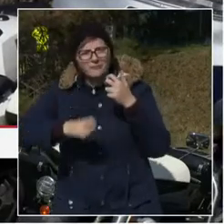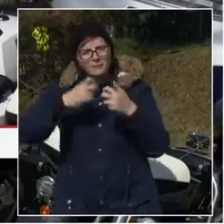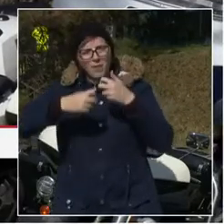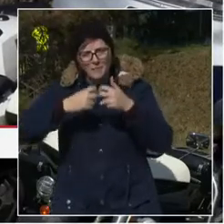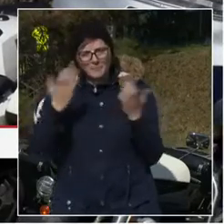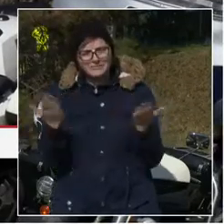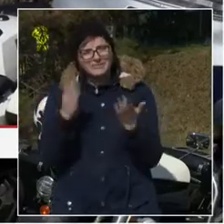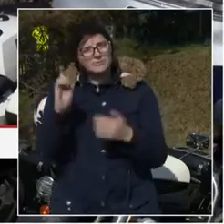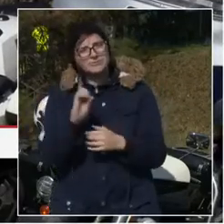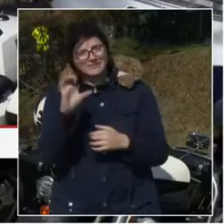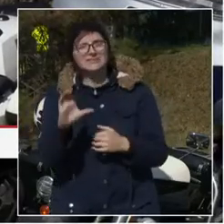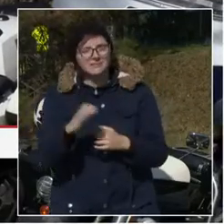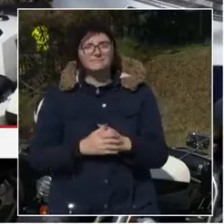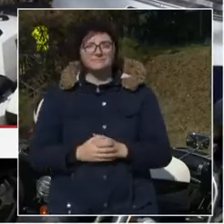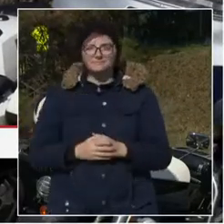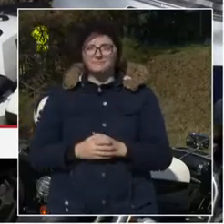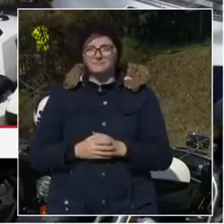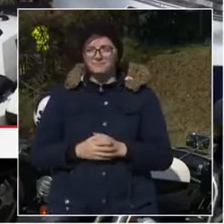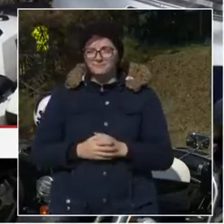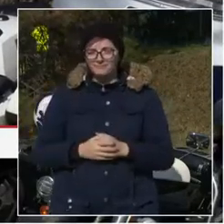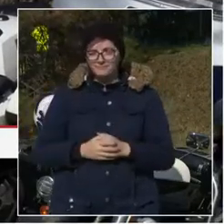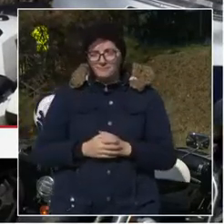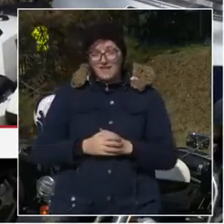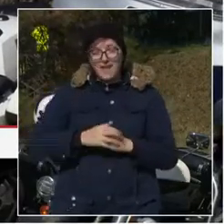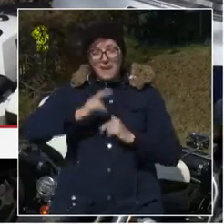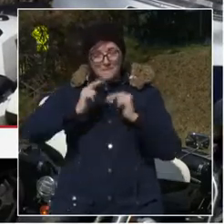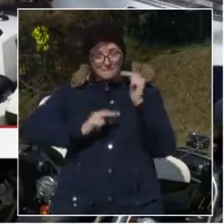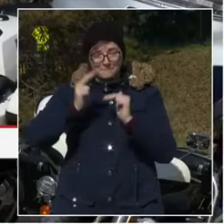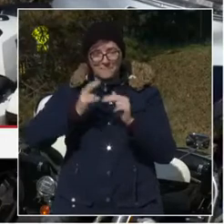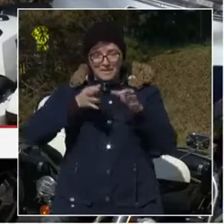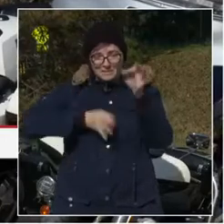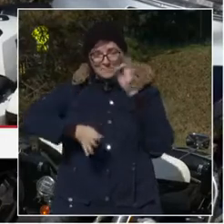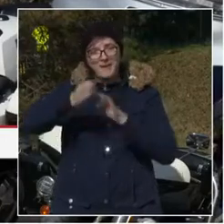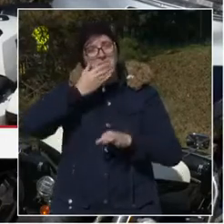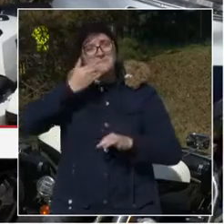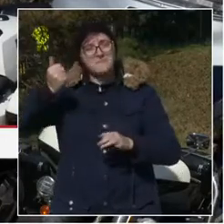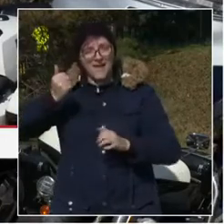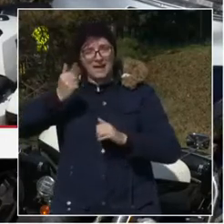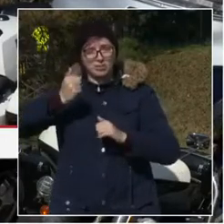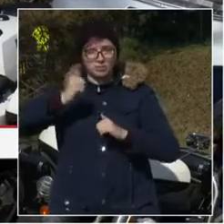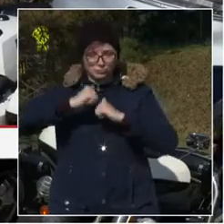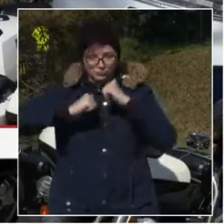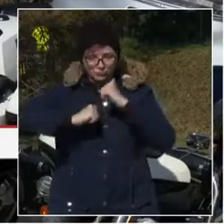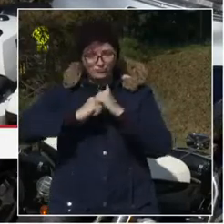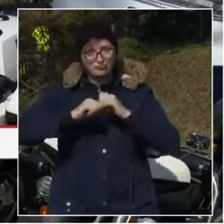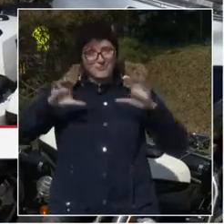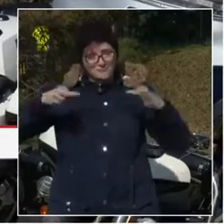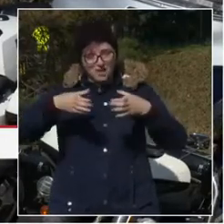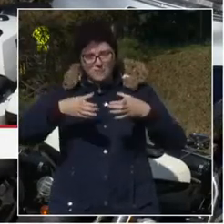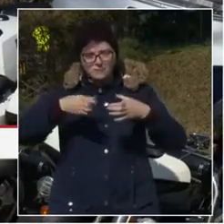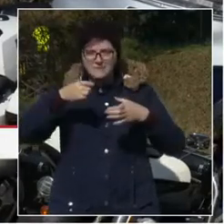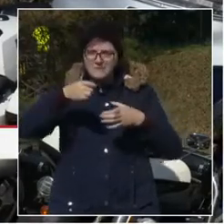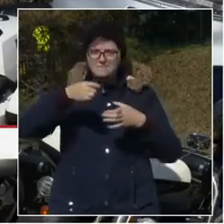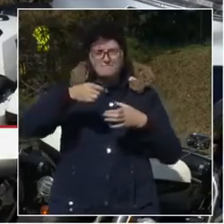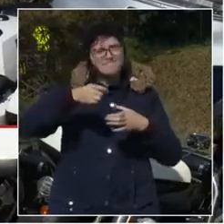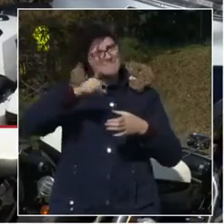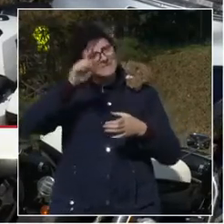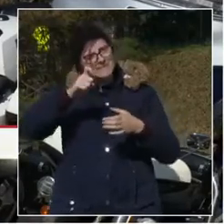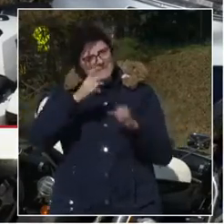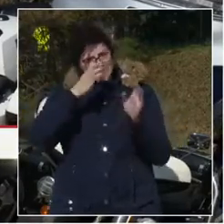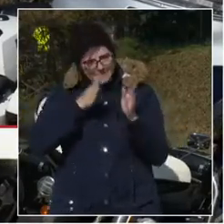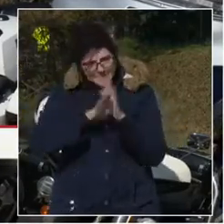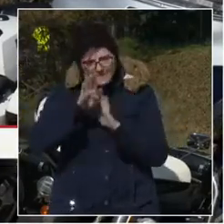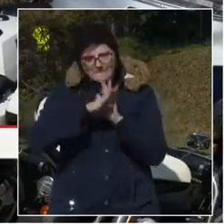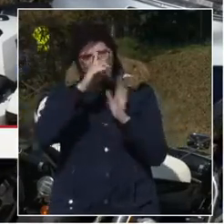city faces. Build Back Better Task Force was charged with developing strategies on how